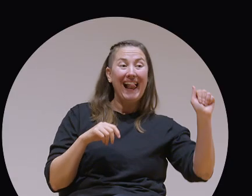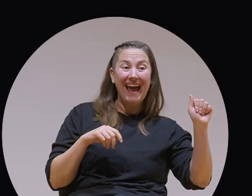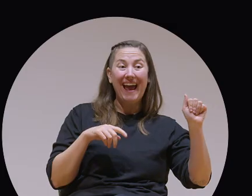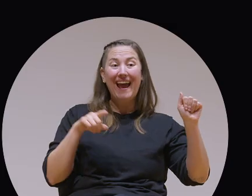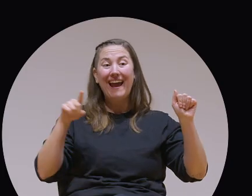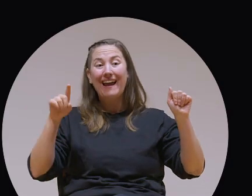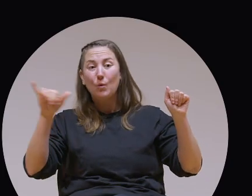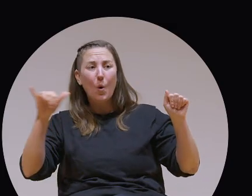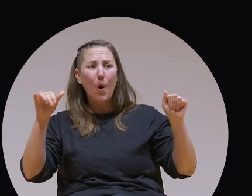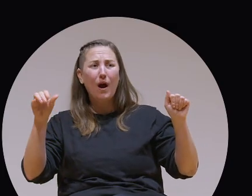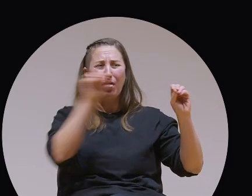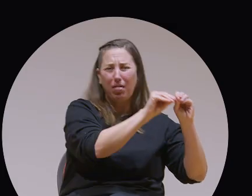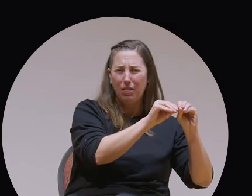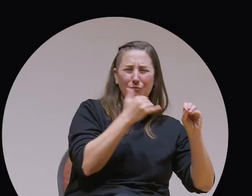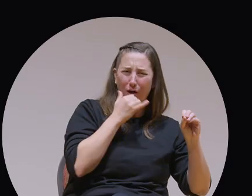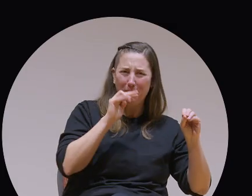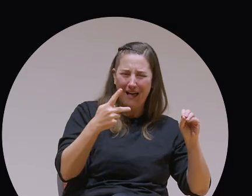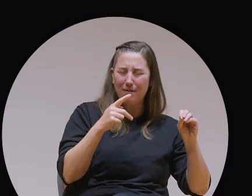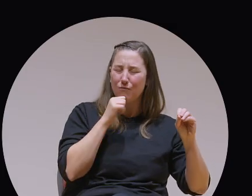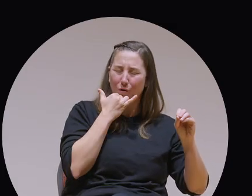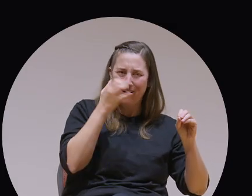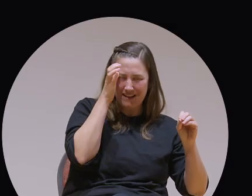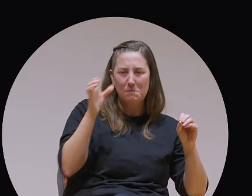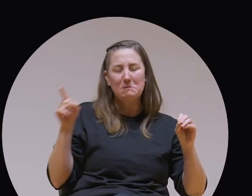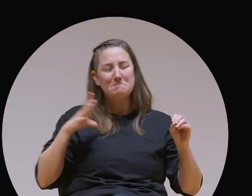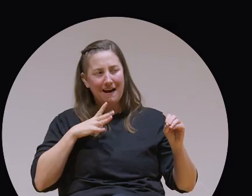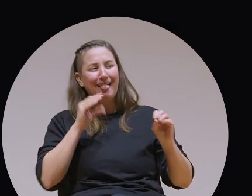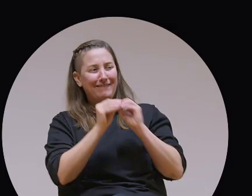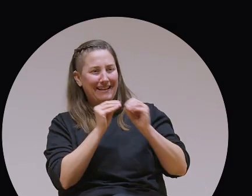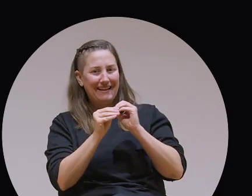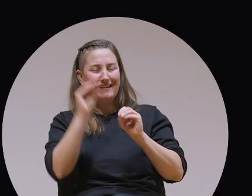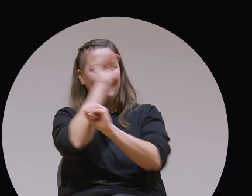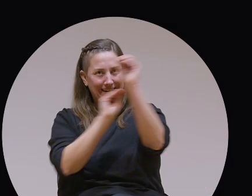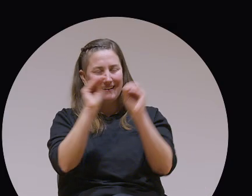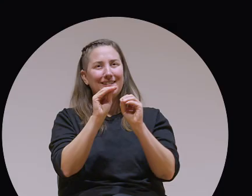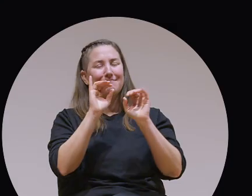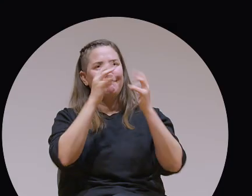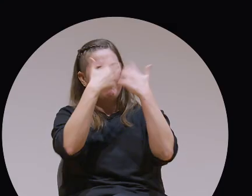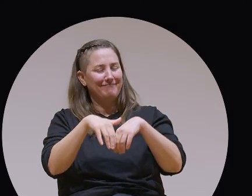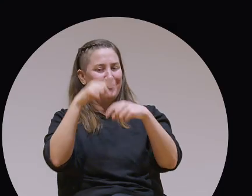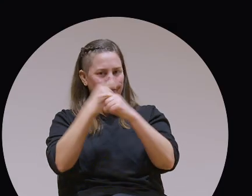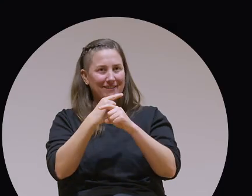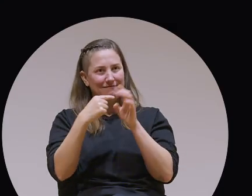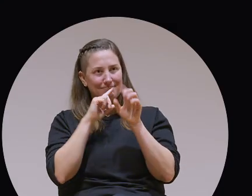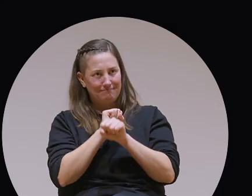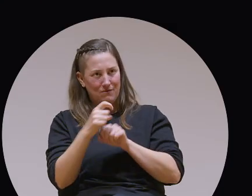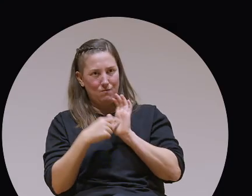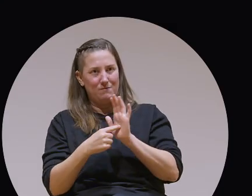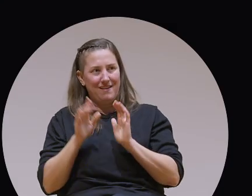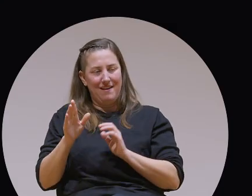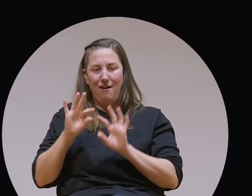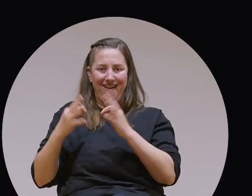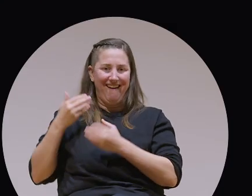other, and so they helped us to reassemble it in a way that is now correct and represents their